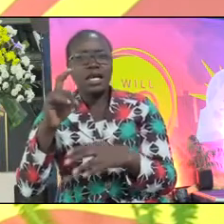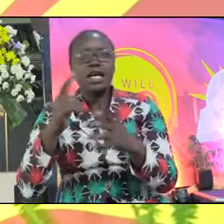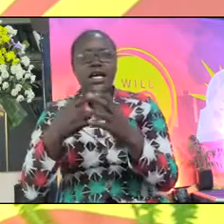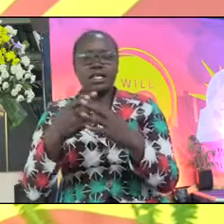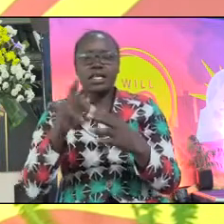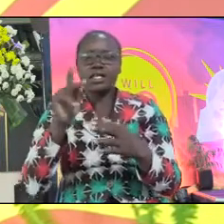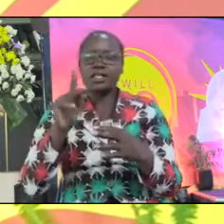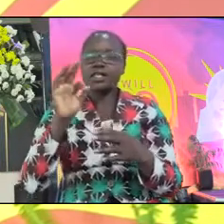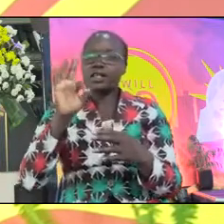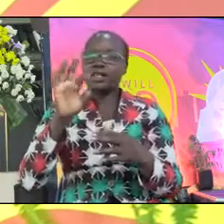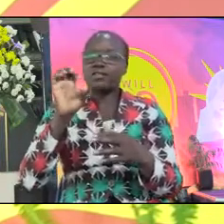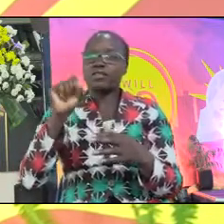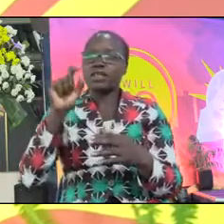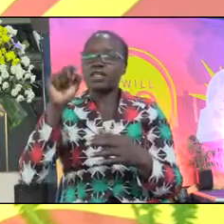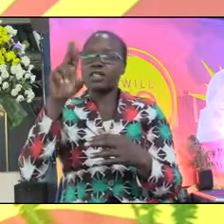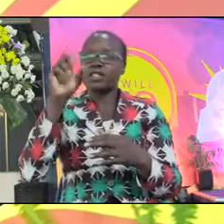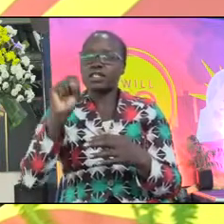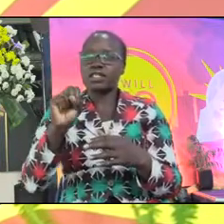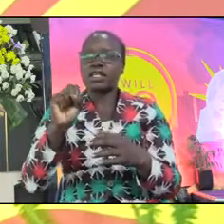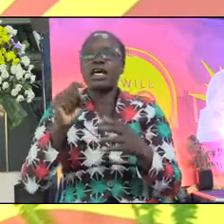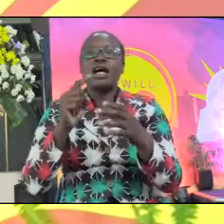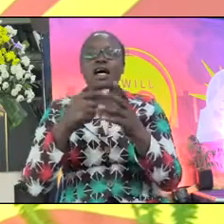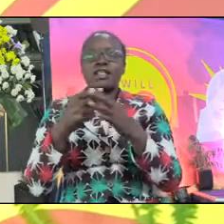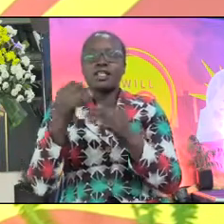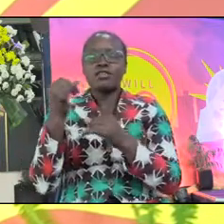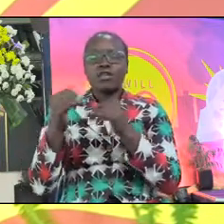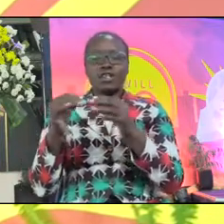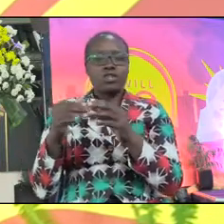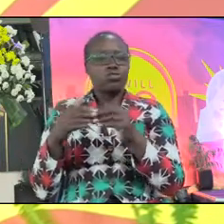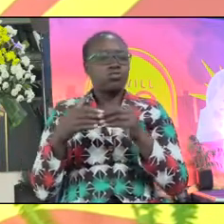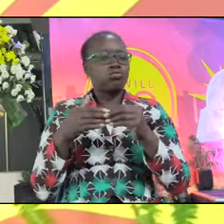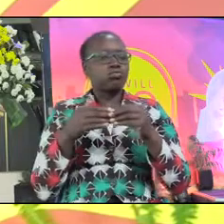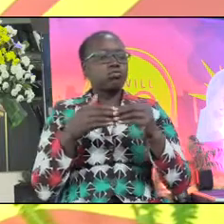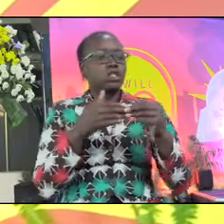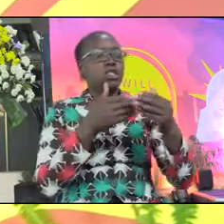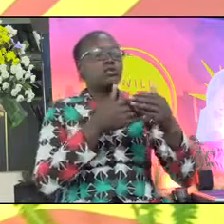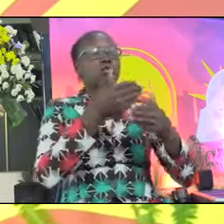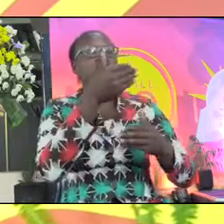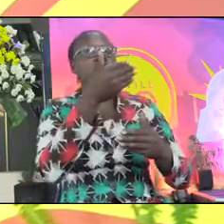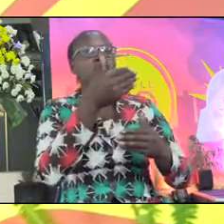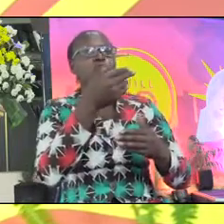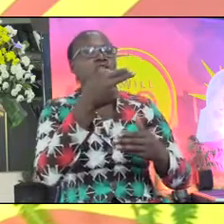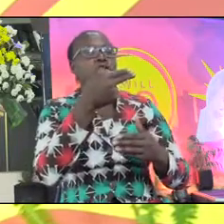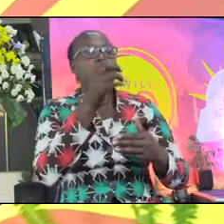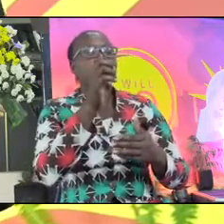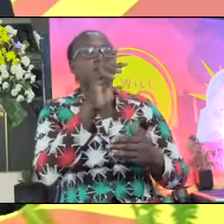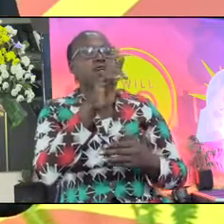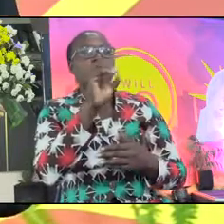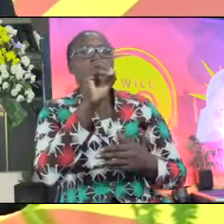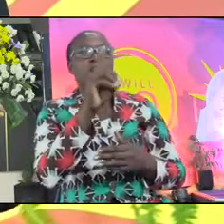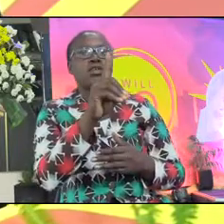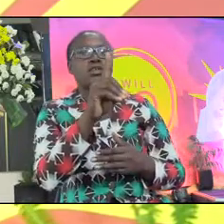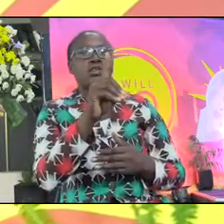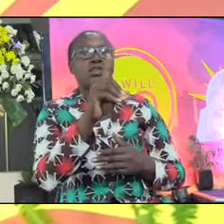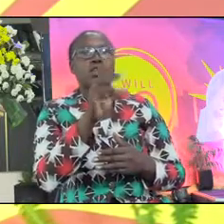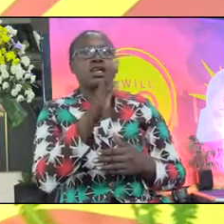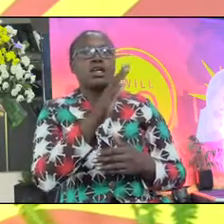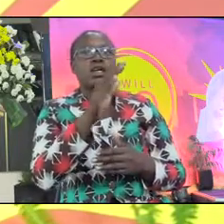Festus, and ultimately he was taken before Herod